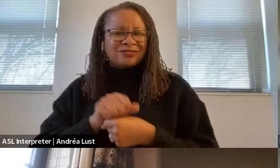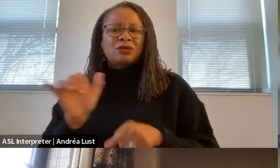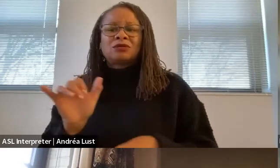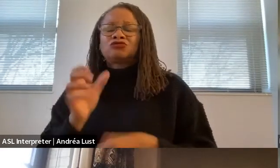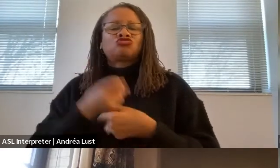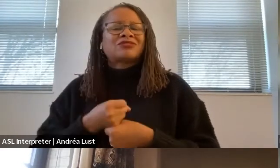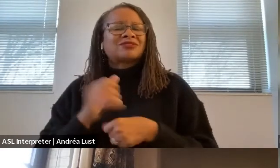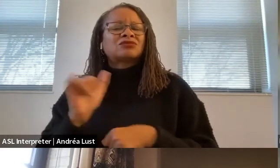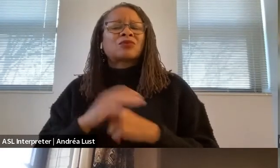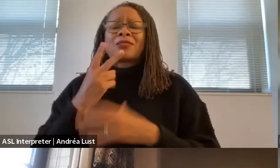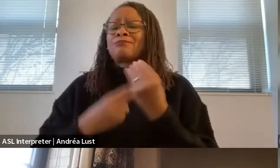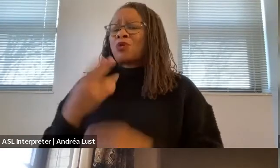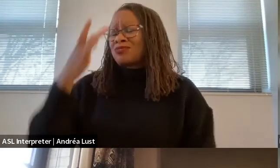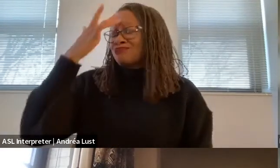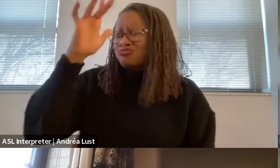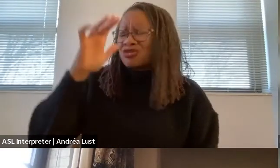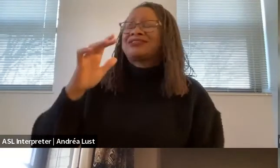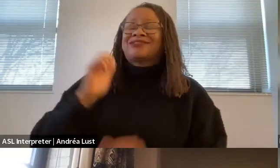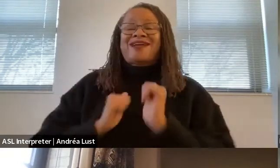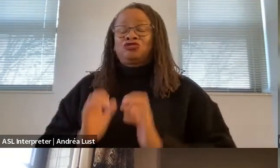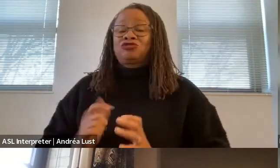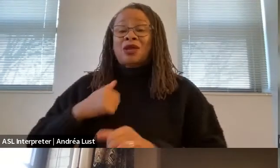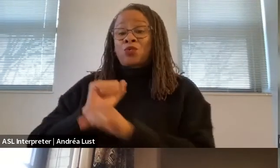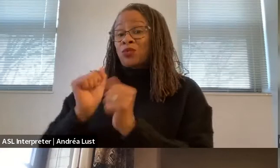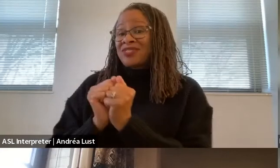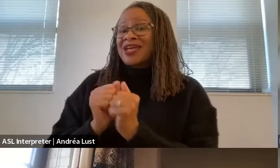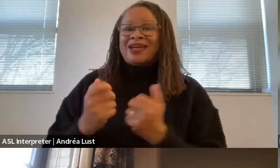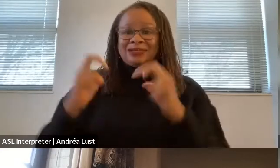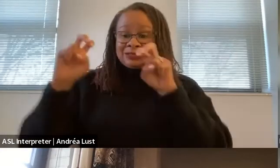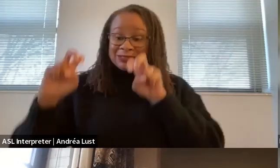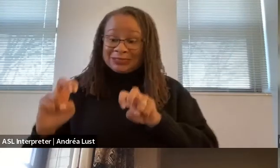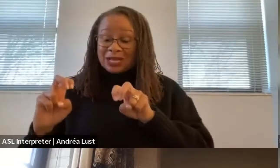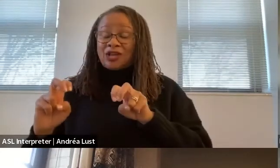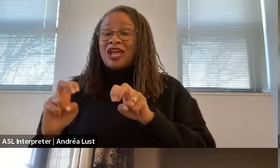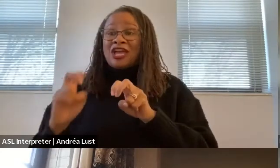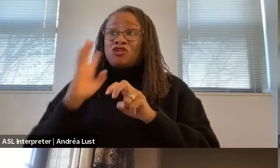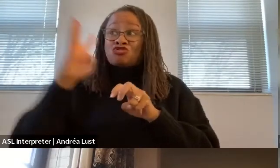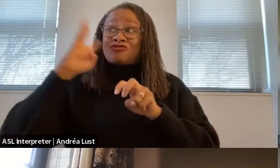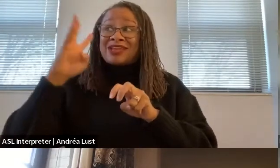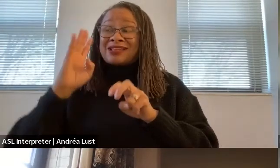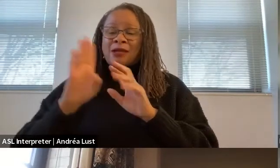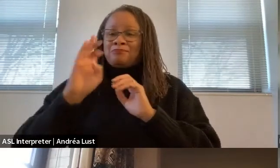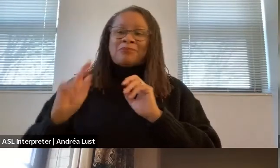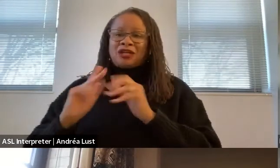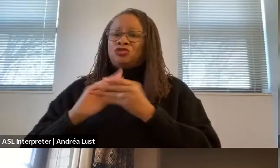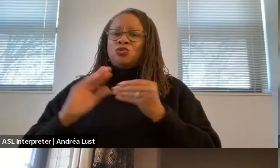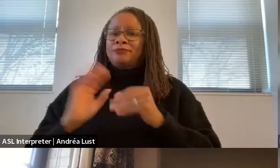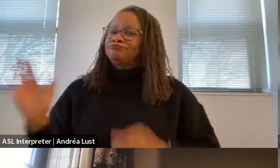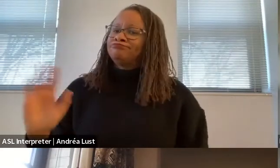these actors, these brilliant actors, I had to sit down with them and create like a backstory or anything. Like they would just